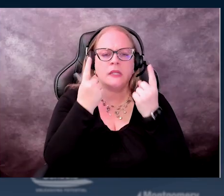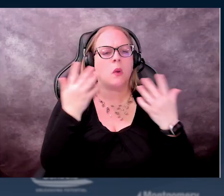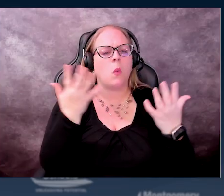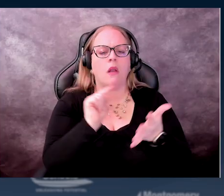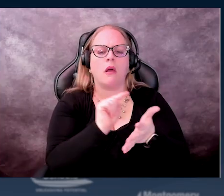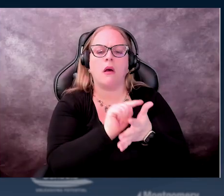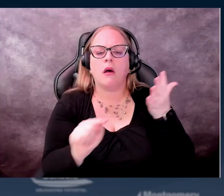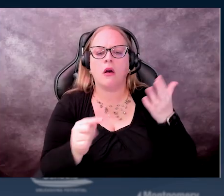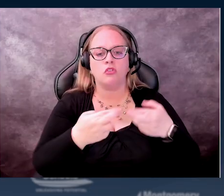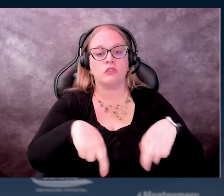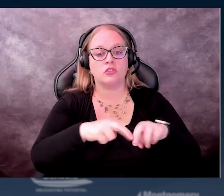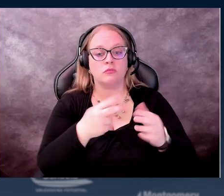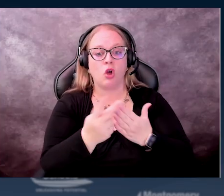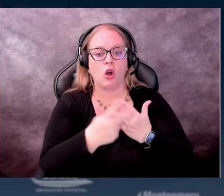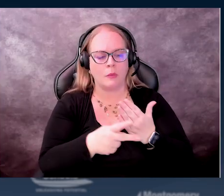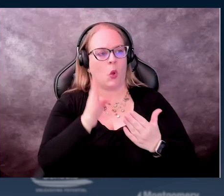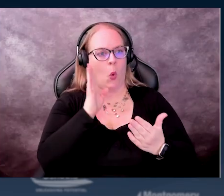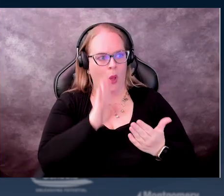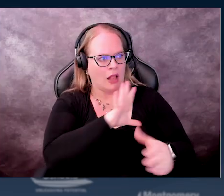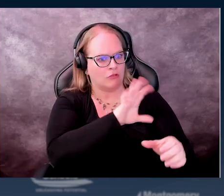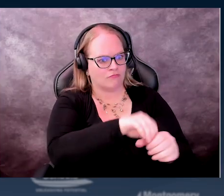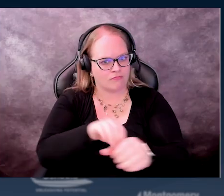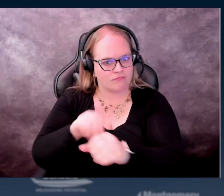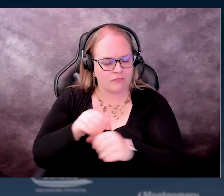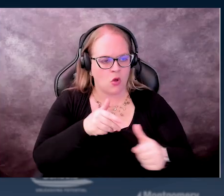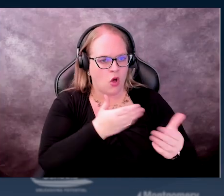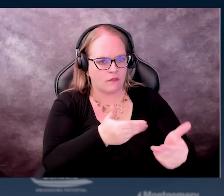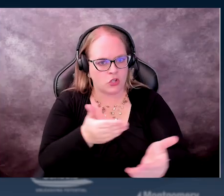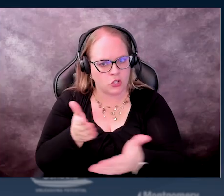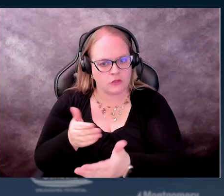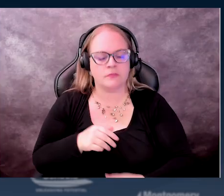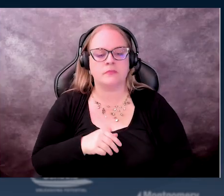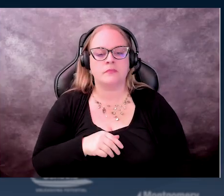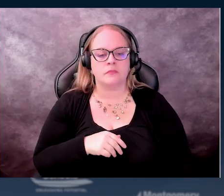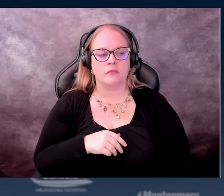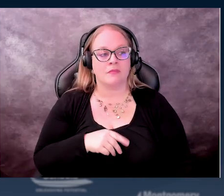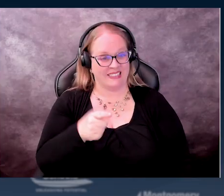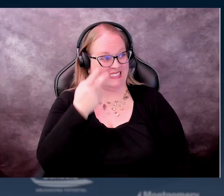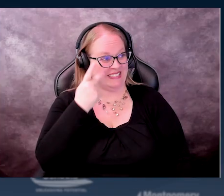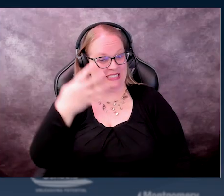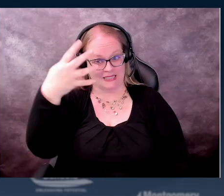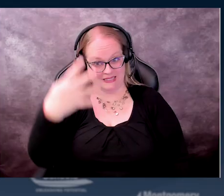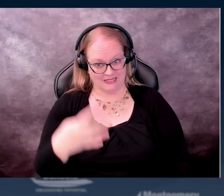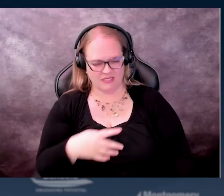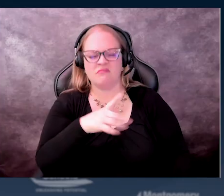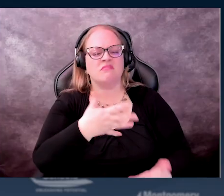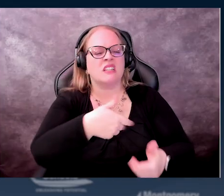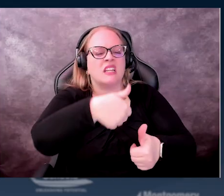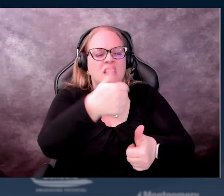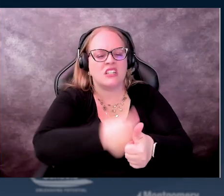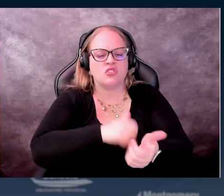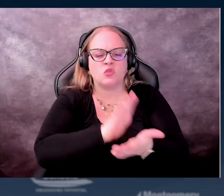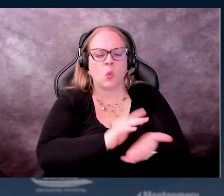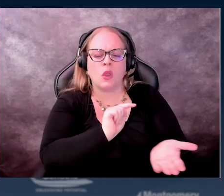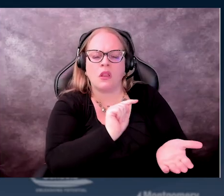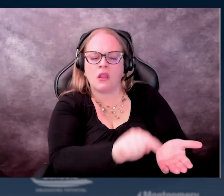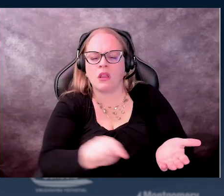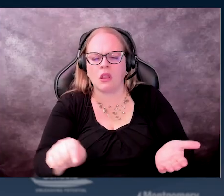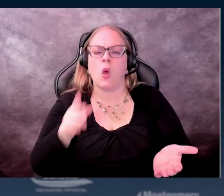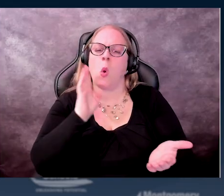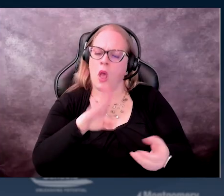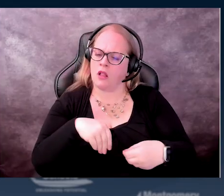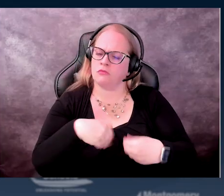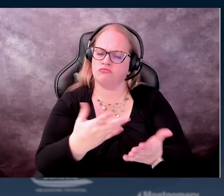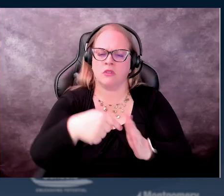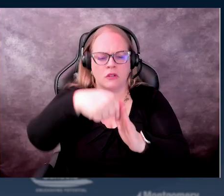As shown on the screen, each of these schools will be offering in-depth coursework that's aligned to the theme and the student interest. It